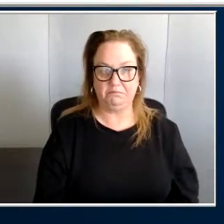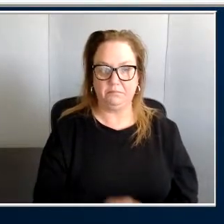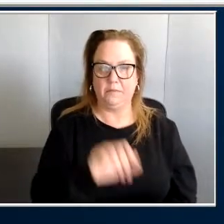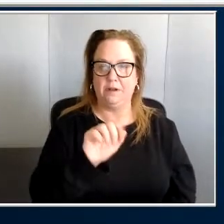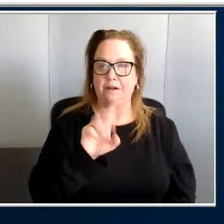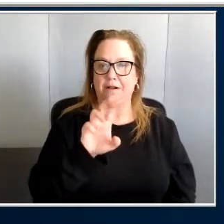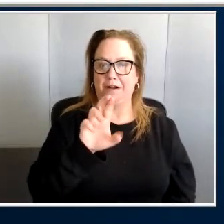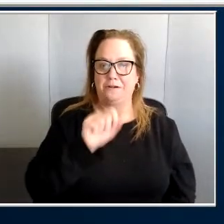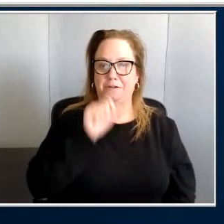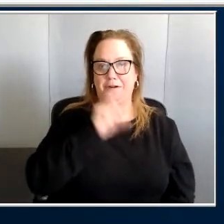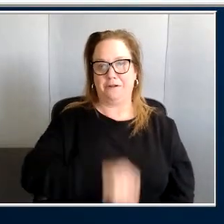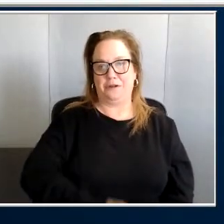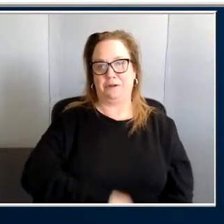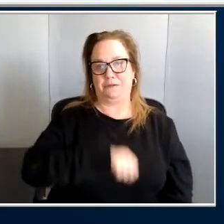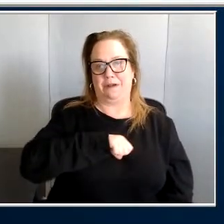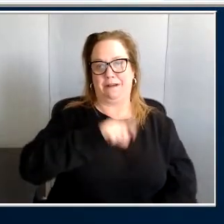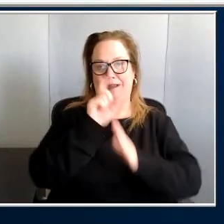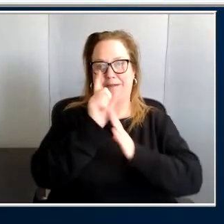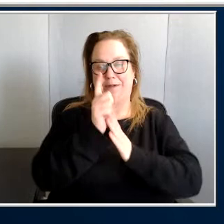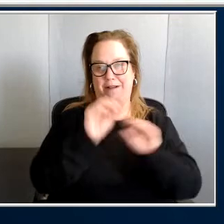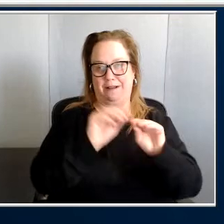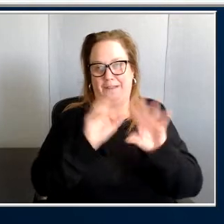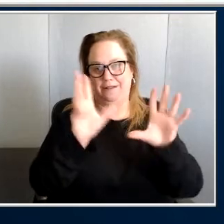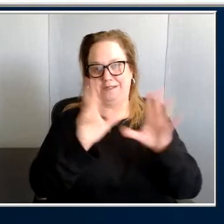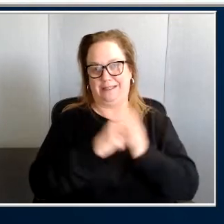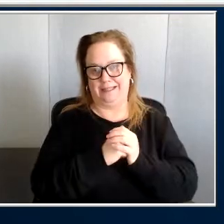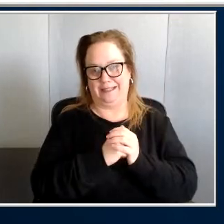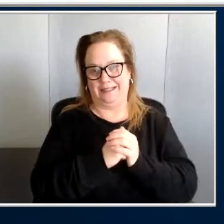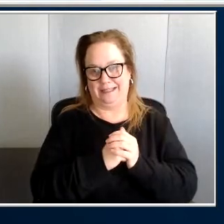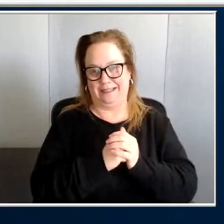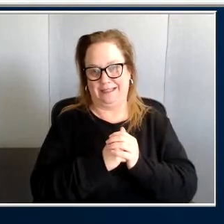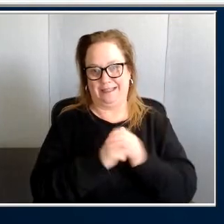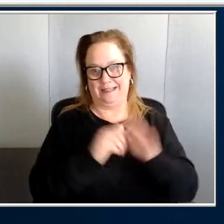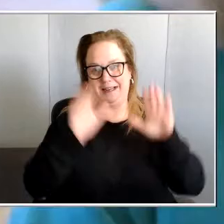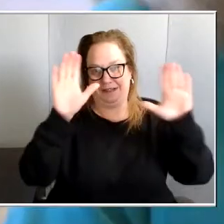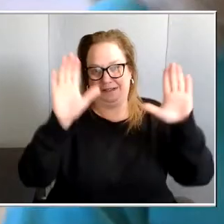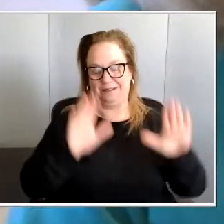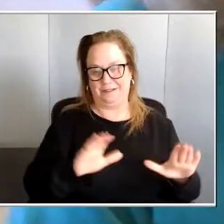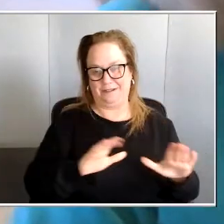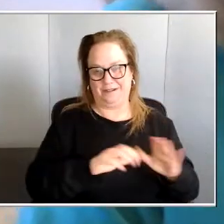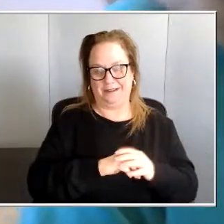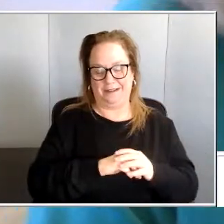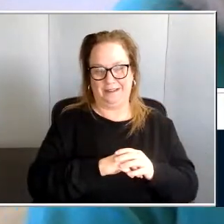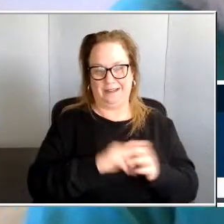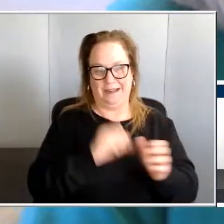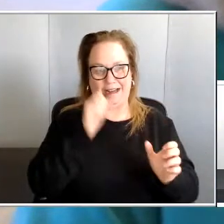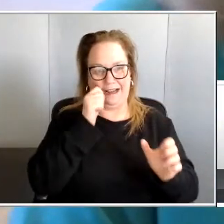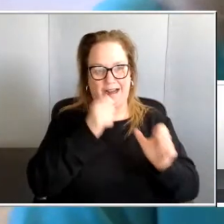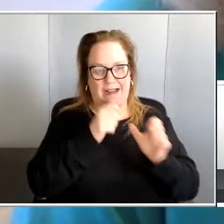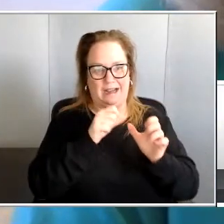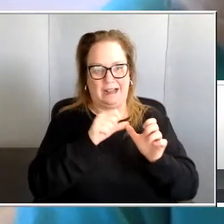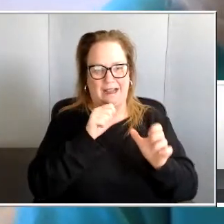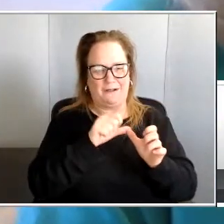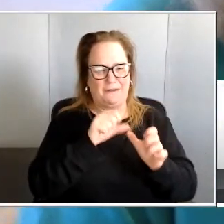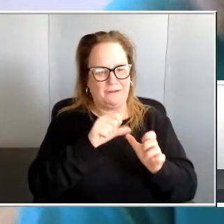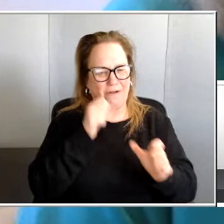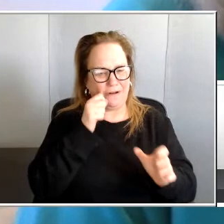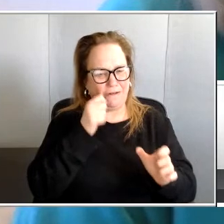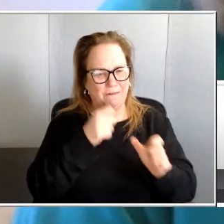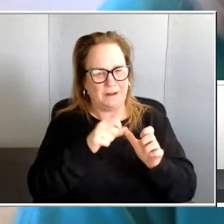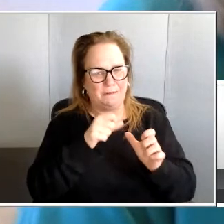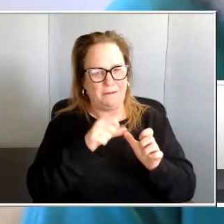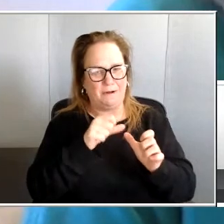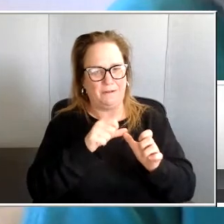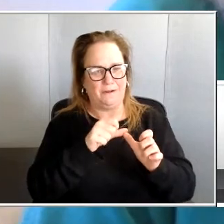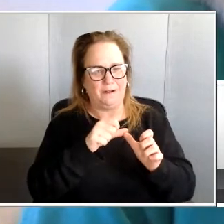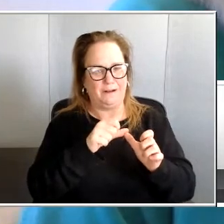you at that moment? Obviously, we saw you there. It was great. I don't remember if we knew it was going. I don't know if we had